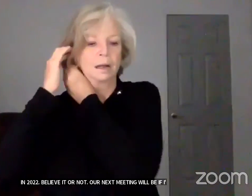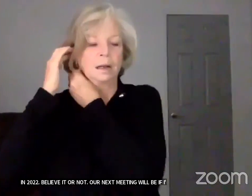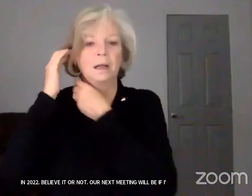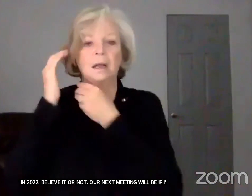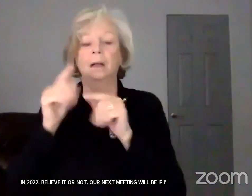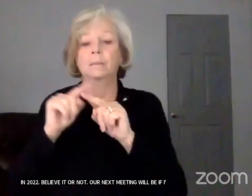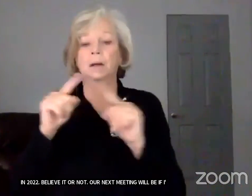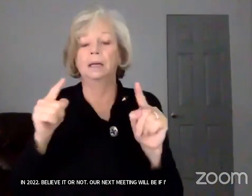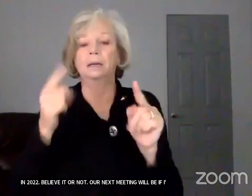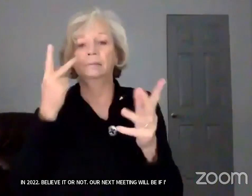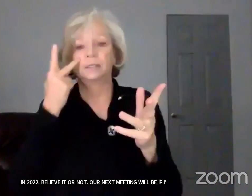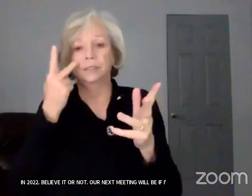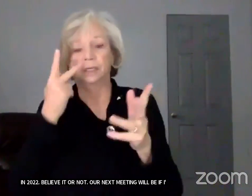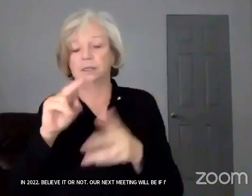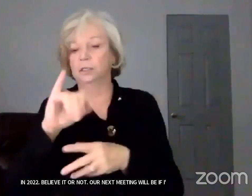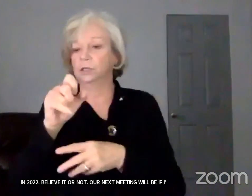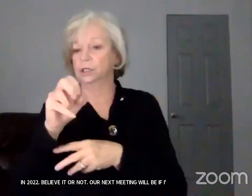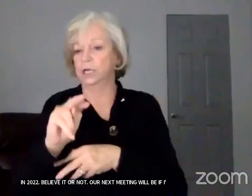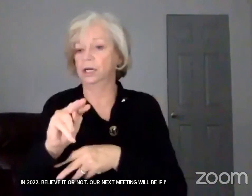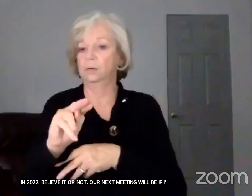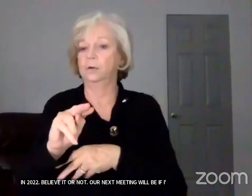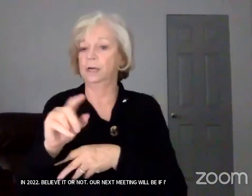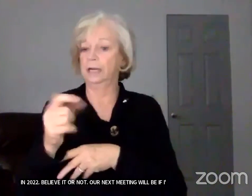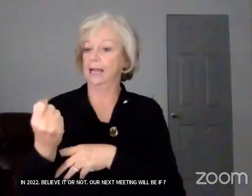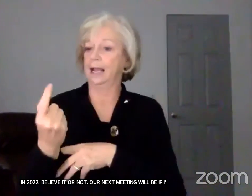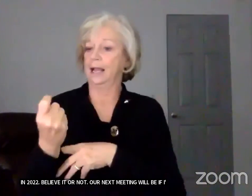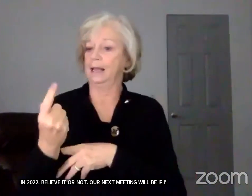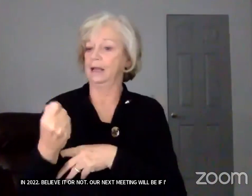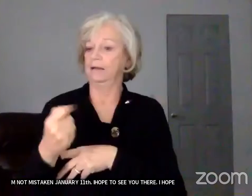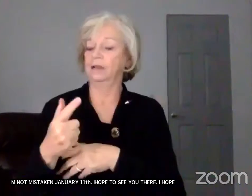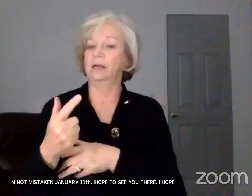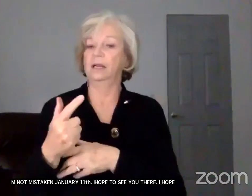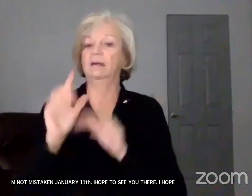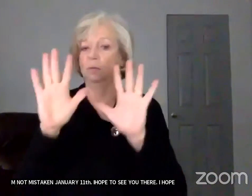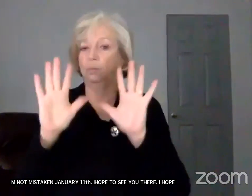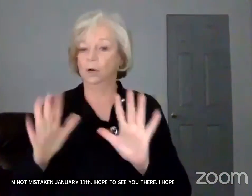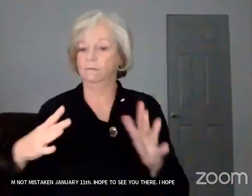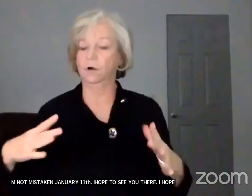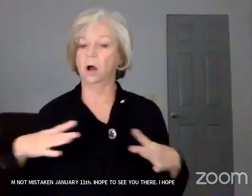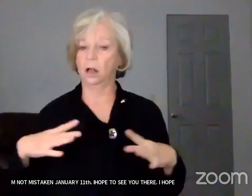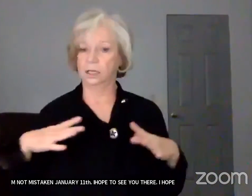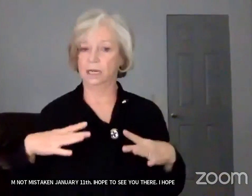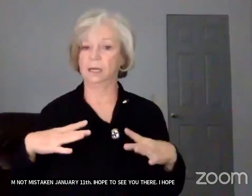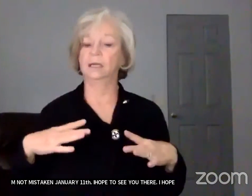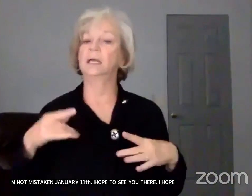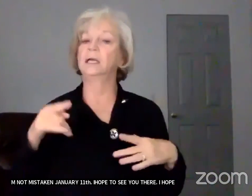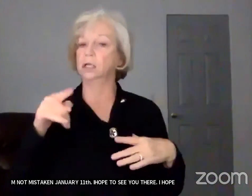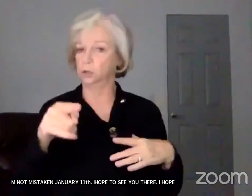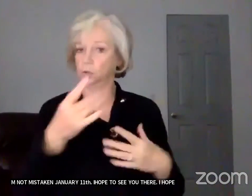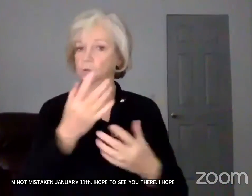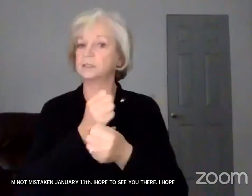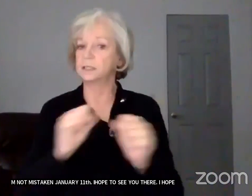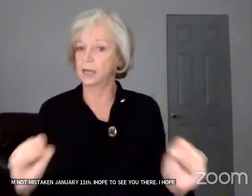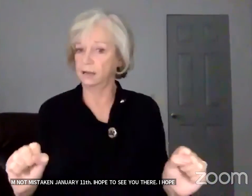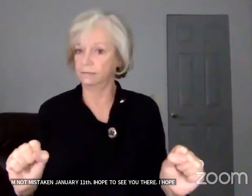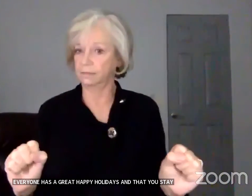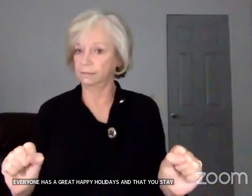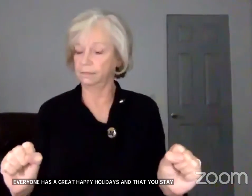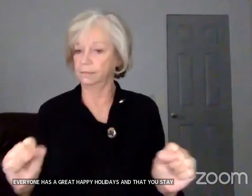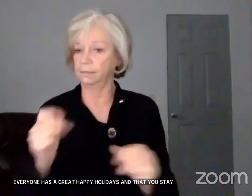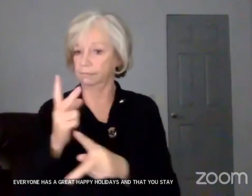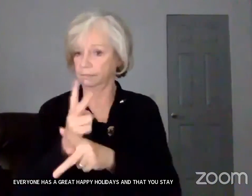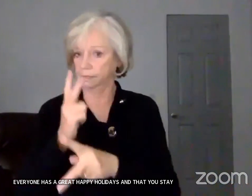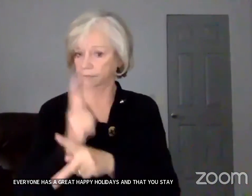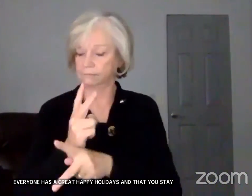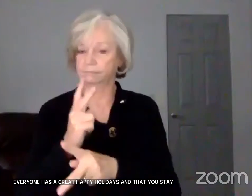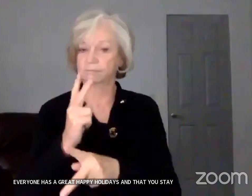to see you all there. I hope everyone has a great happy holidays and that you all stay safe and sound. It was a pleasure to